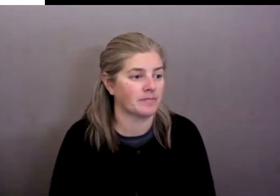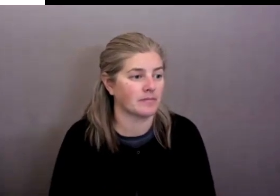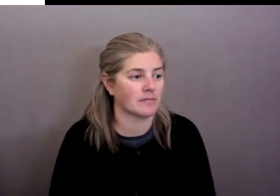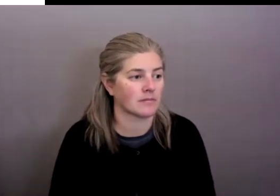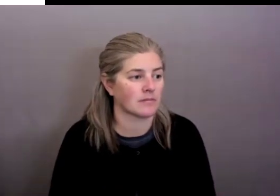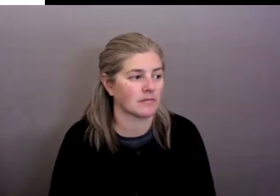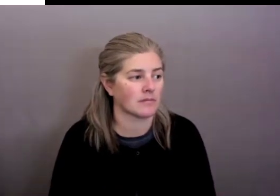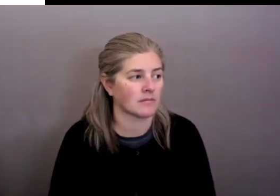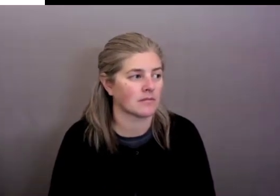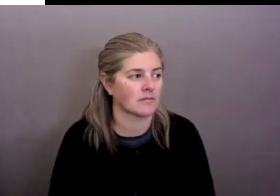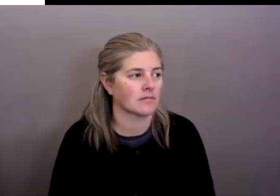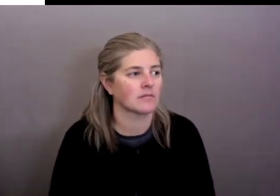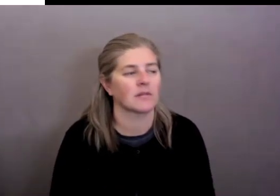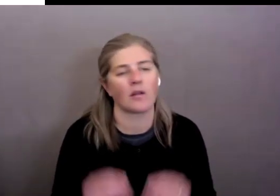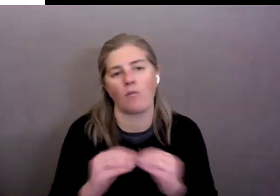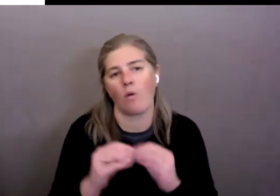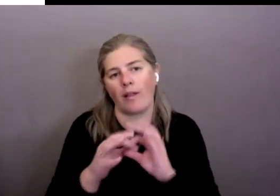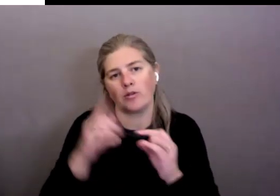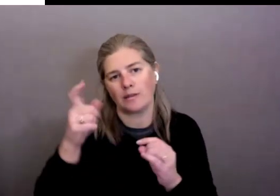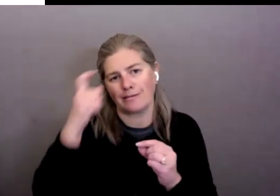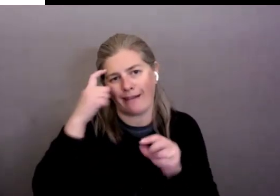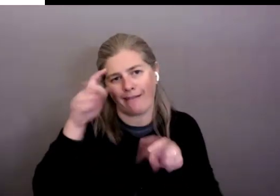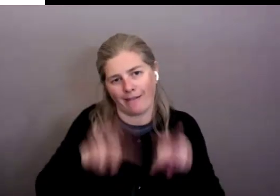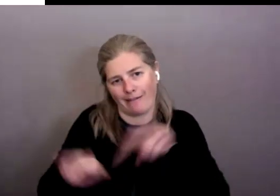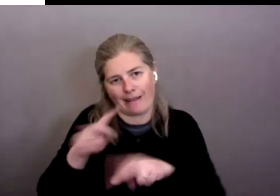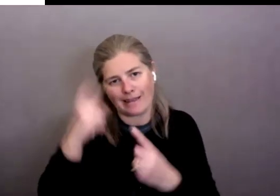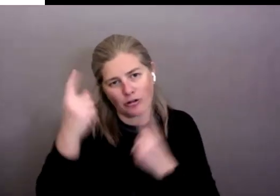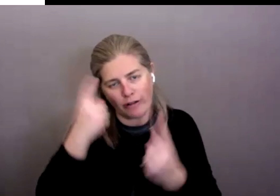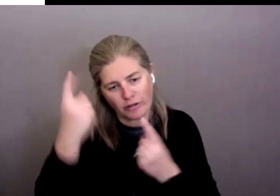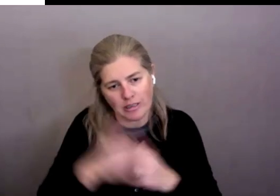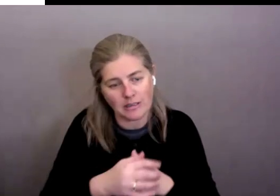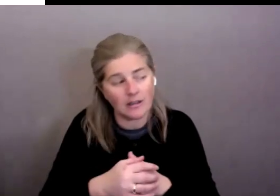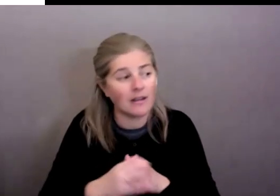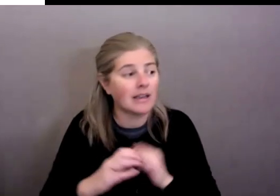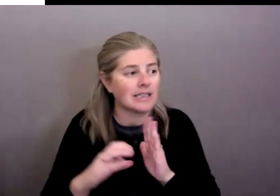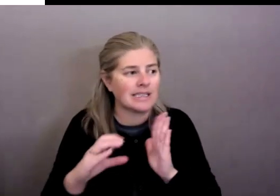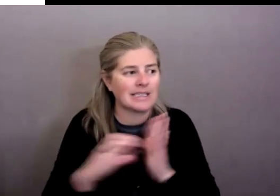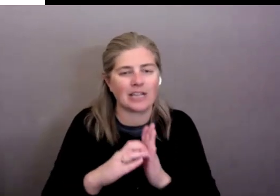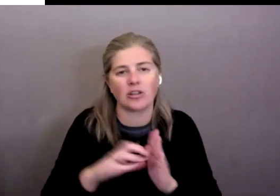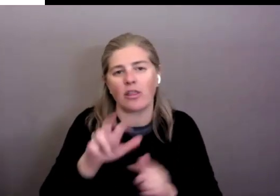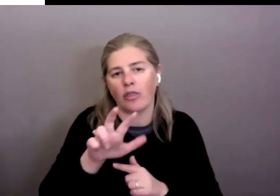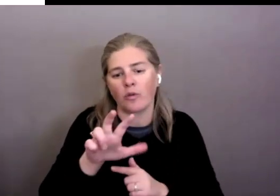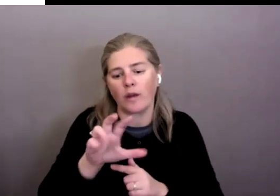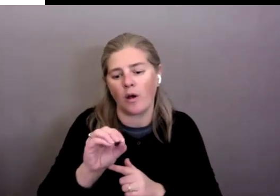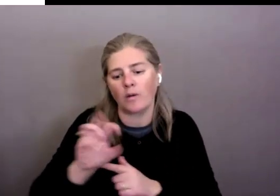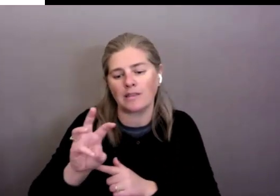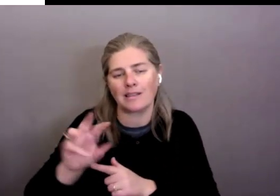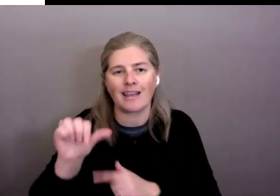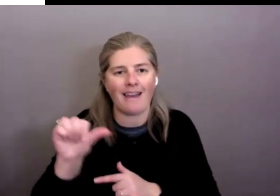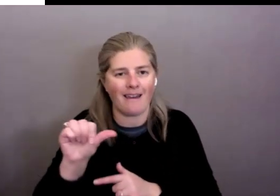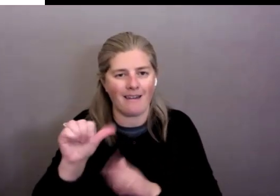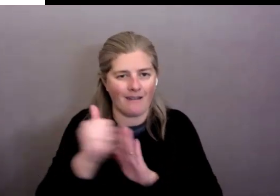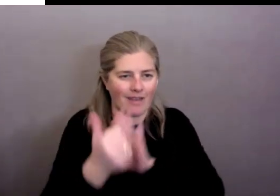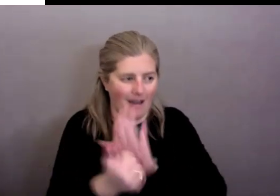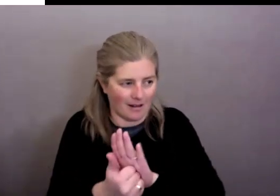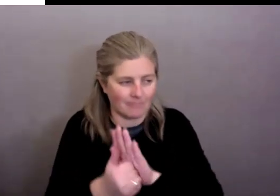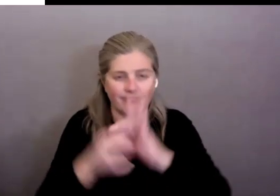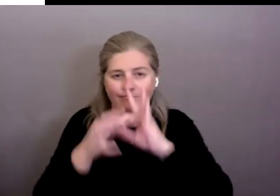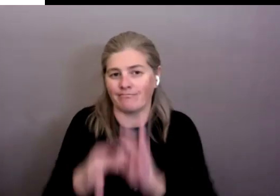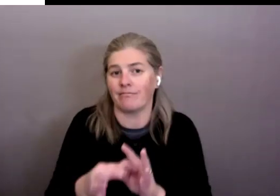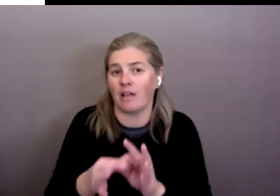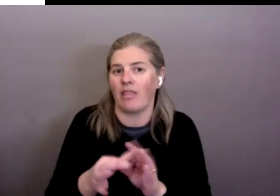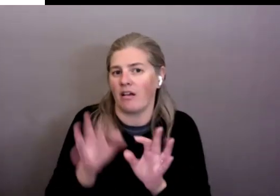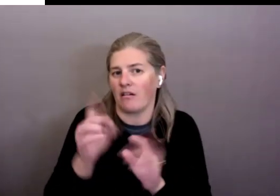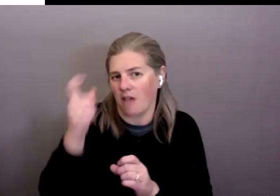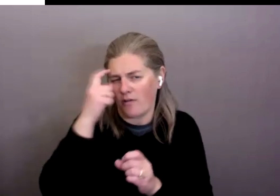A little bit more on state considerations. Section 306A of the Act sets forth many relevant government interests in the